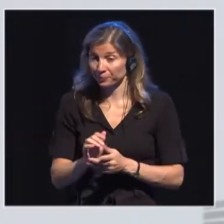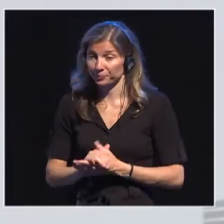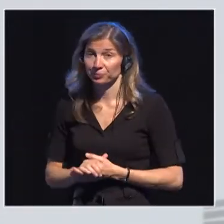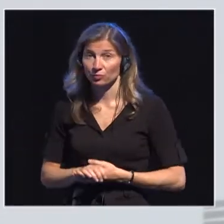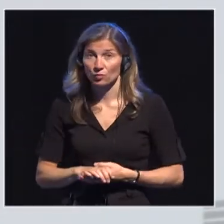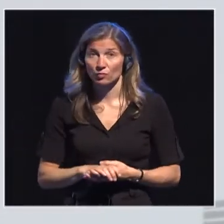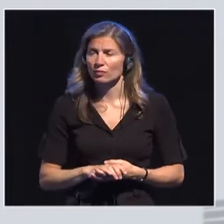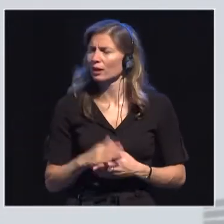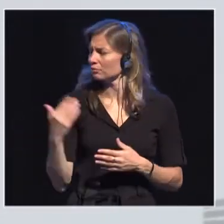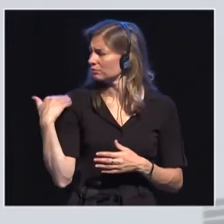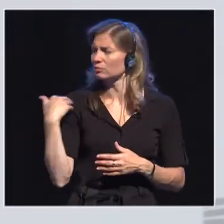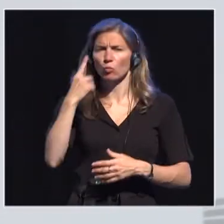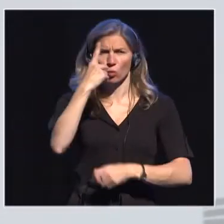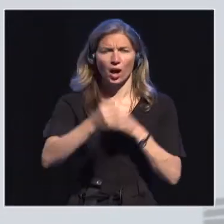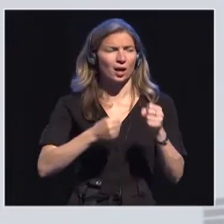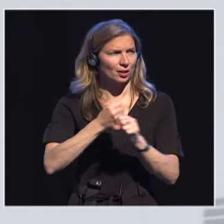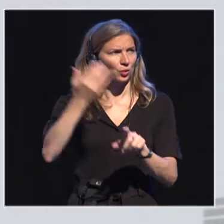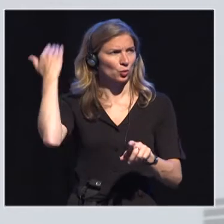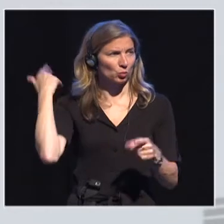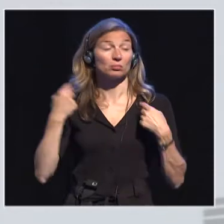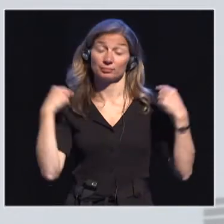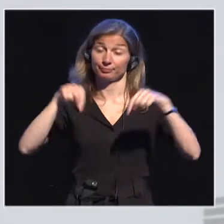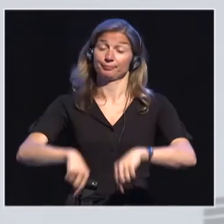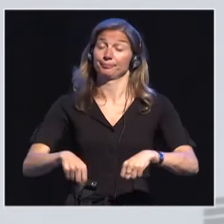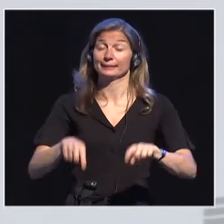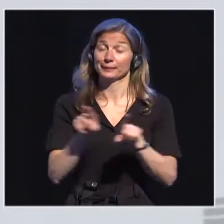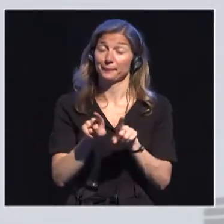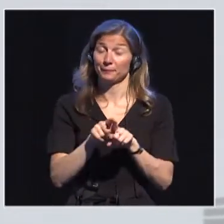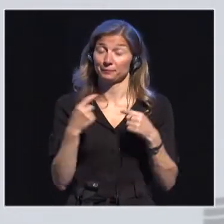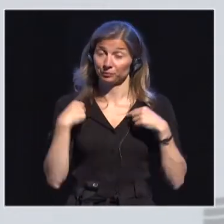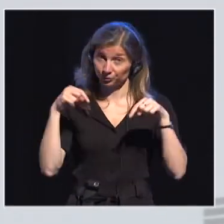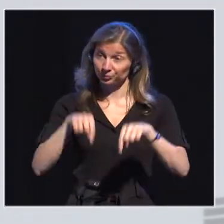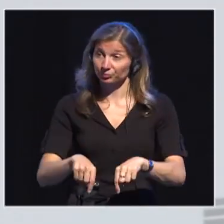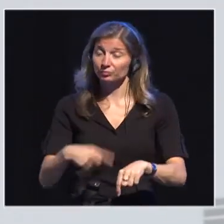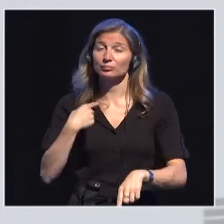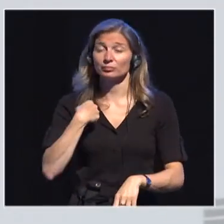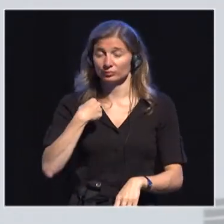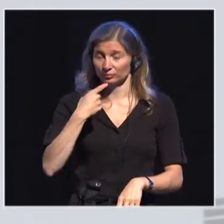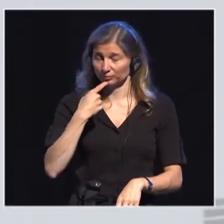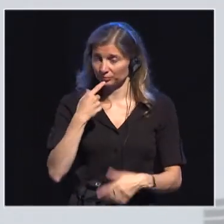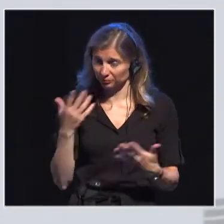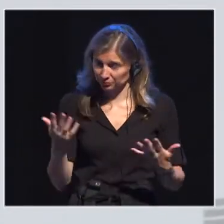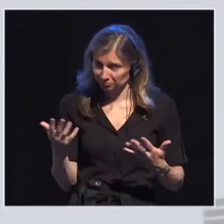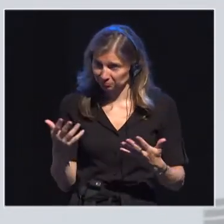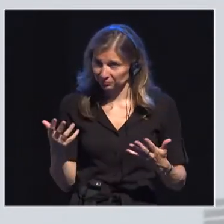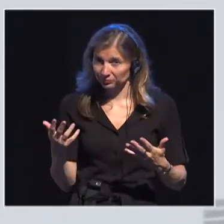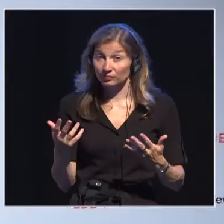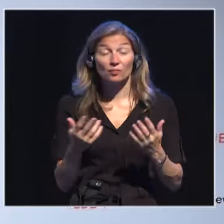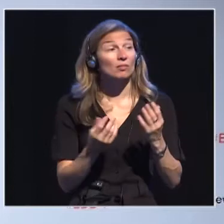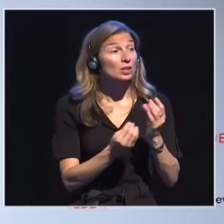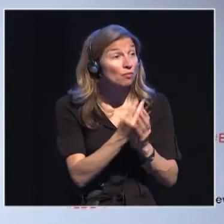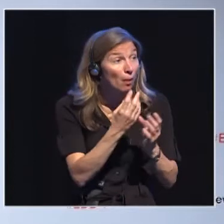just a year ago, I was here, and then that I said that in every development